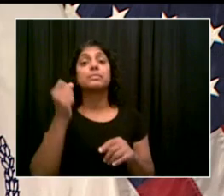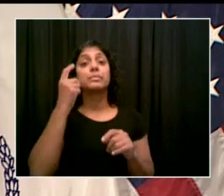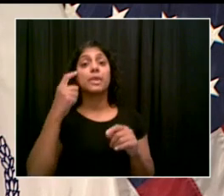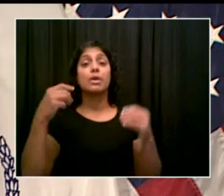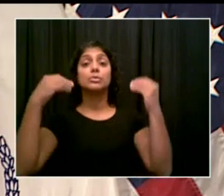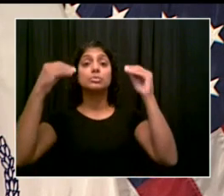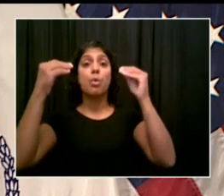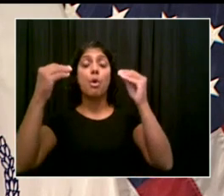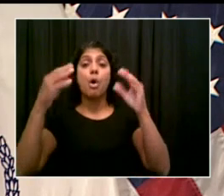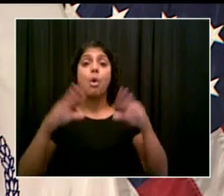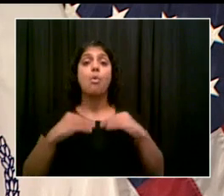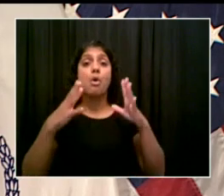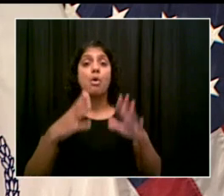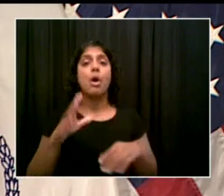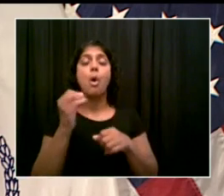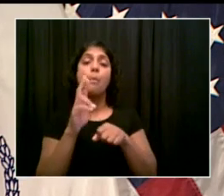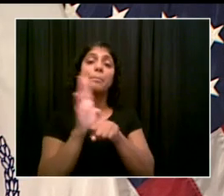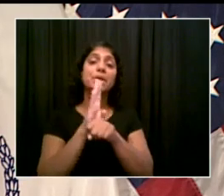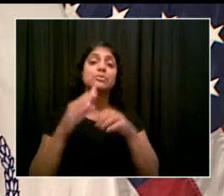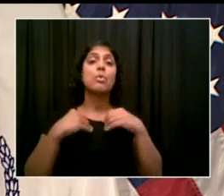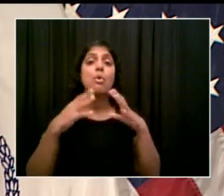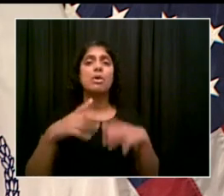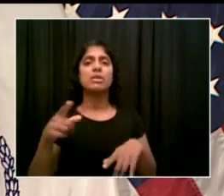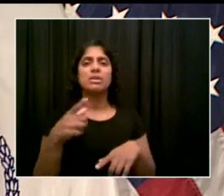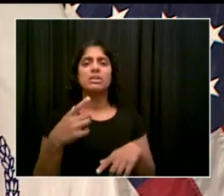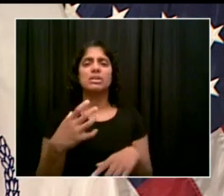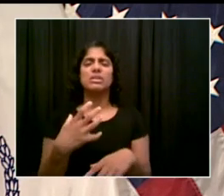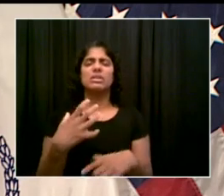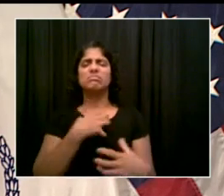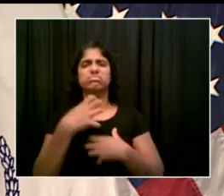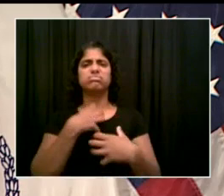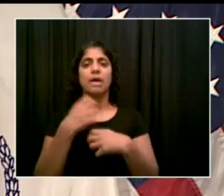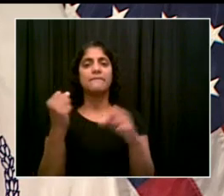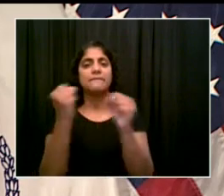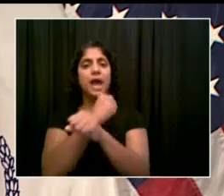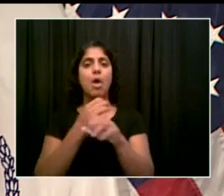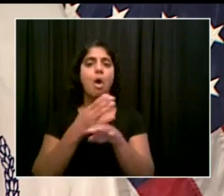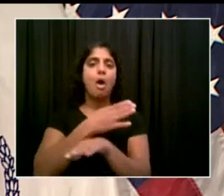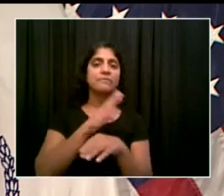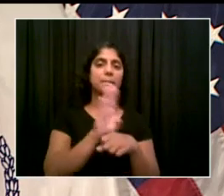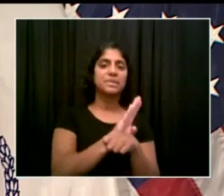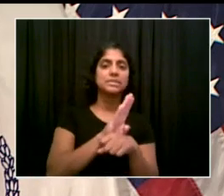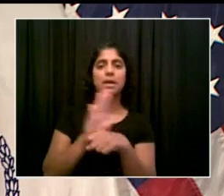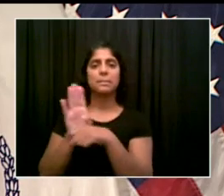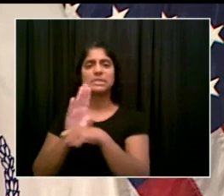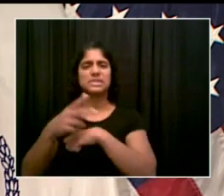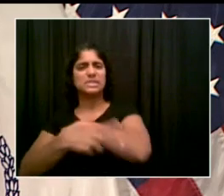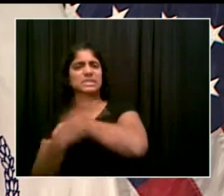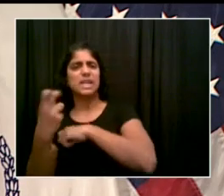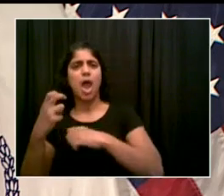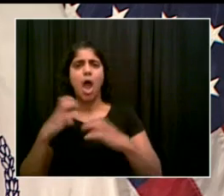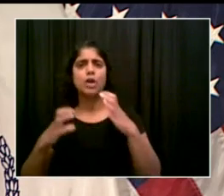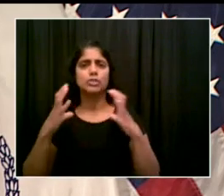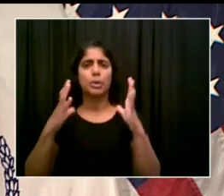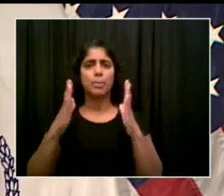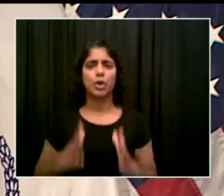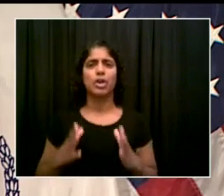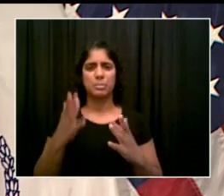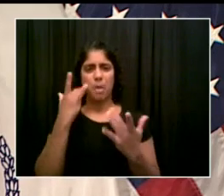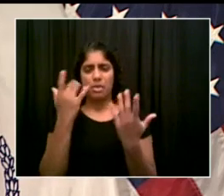little to no enforcement of the rules. What do you say to Marco Majik, the city jeans manager,